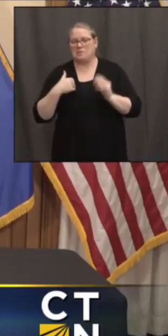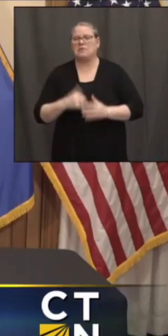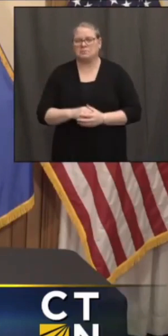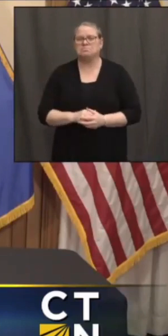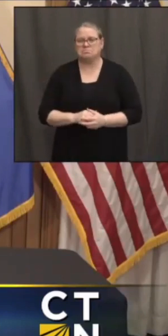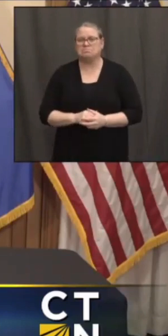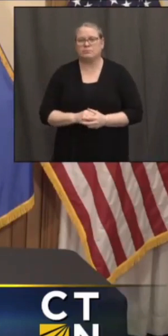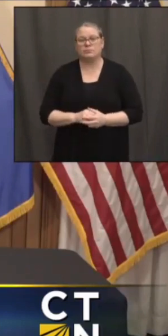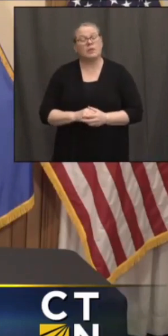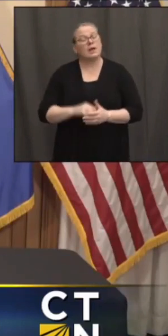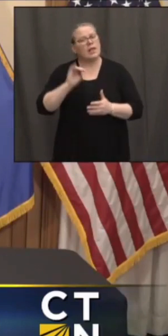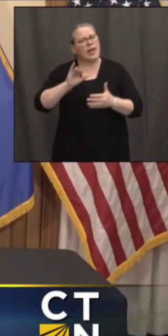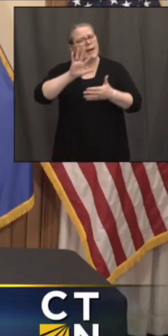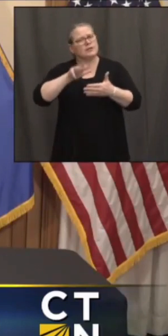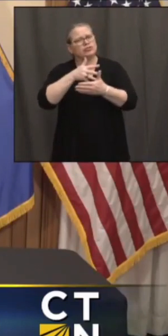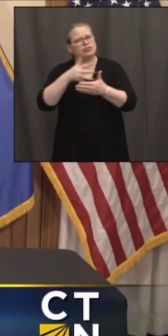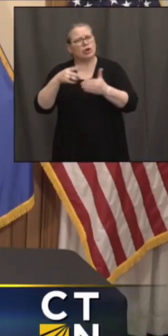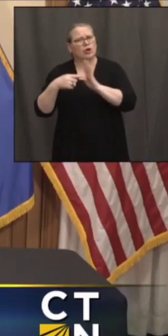of